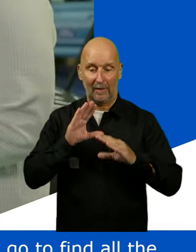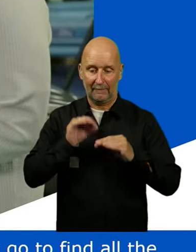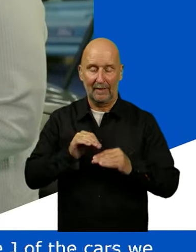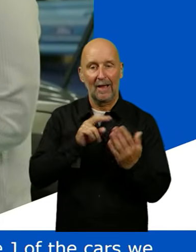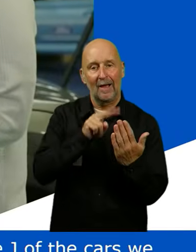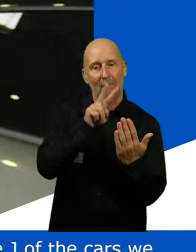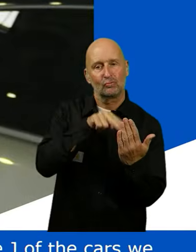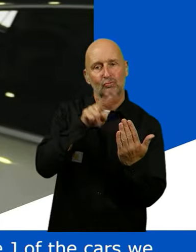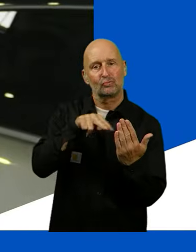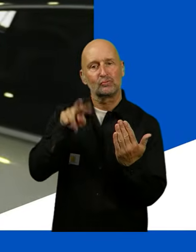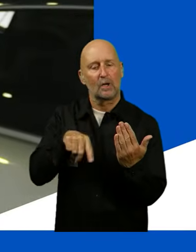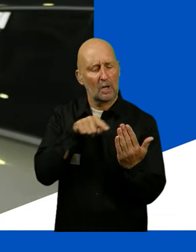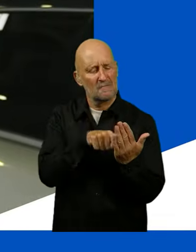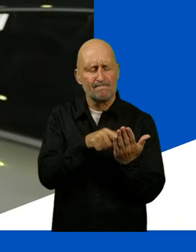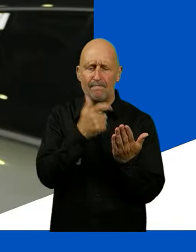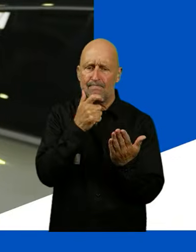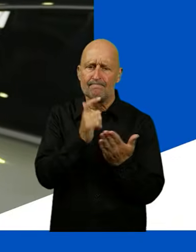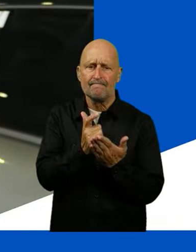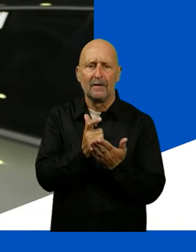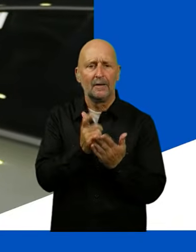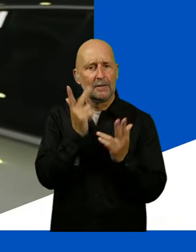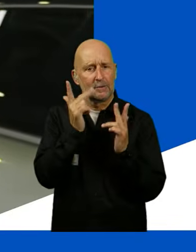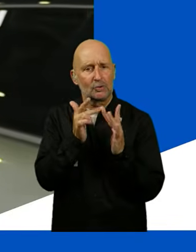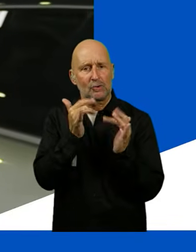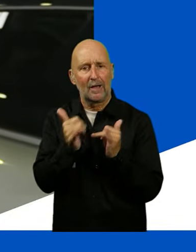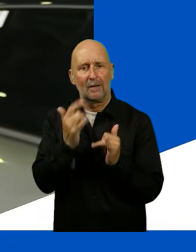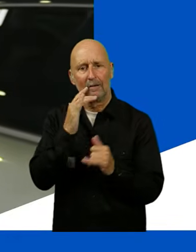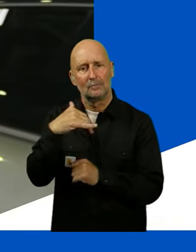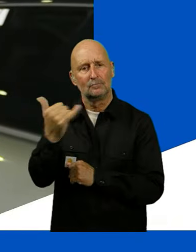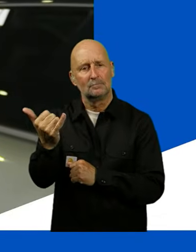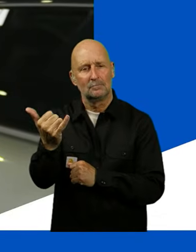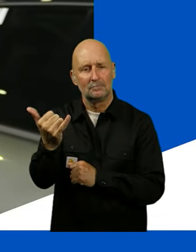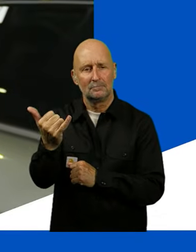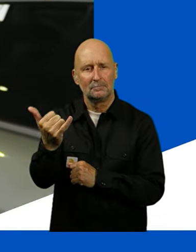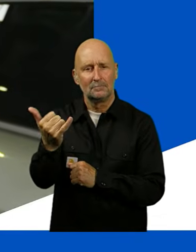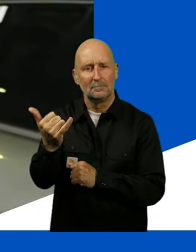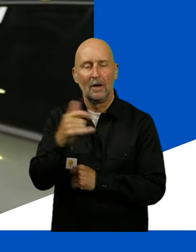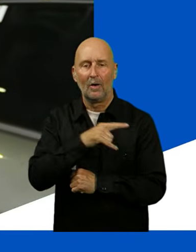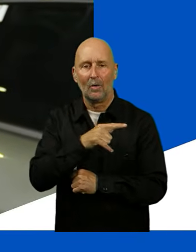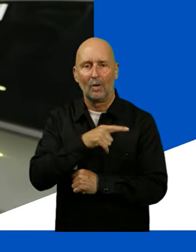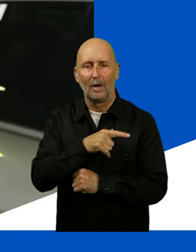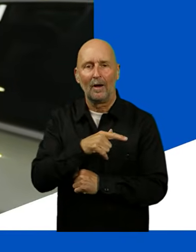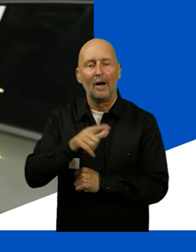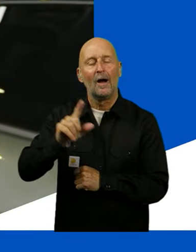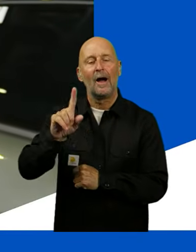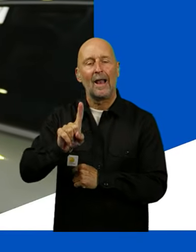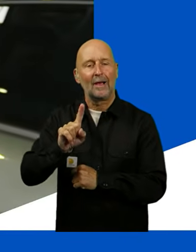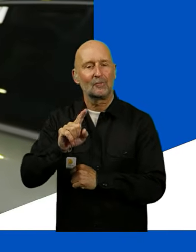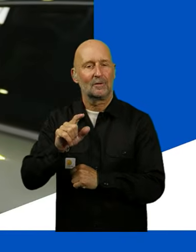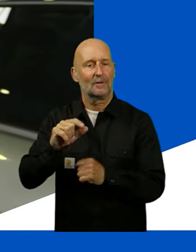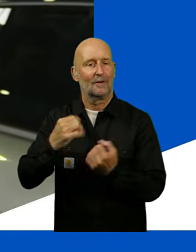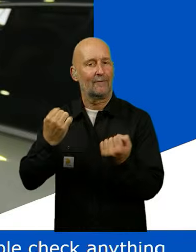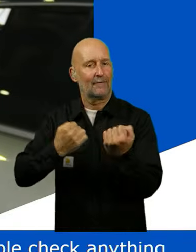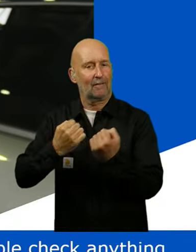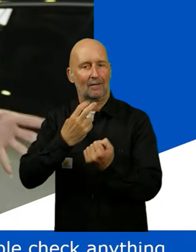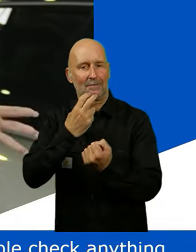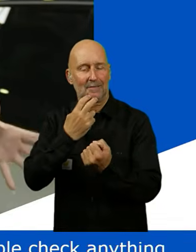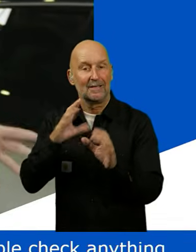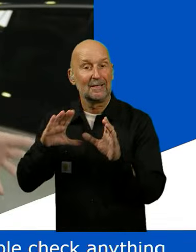read of that information or want to double check anything, you can call through to us. We've actually got an electric vehicles team kind